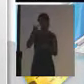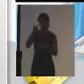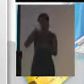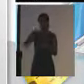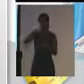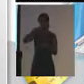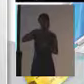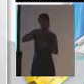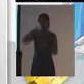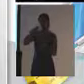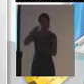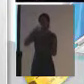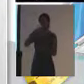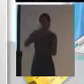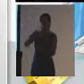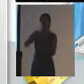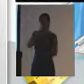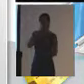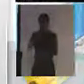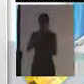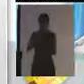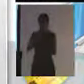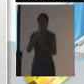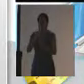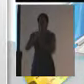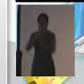more interesting to see in real time how